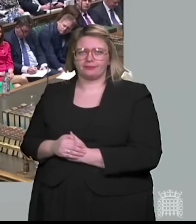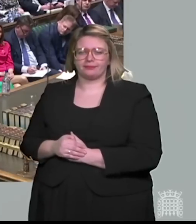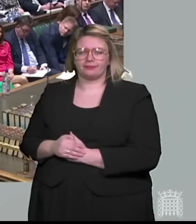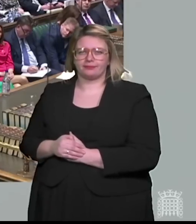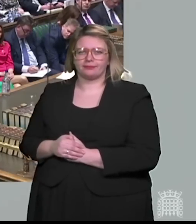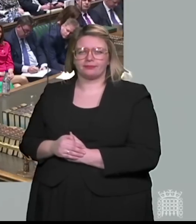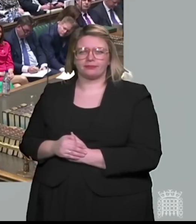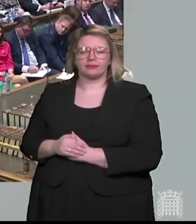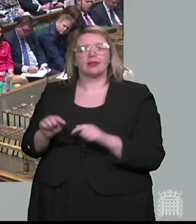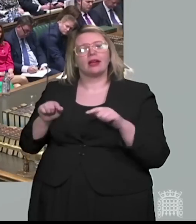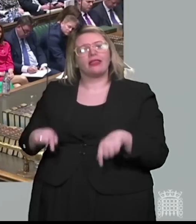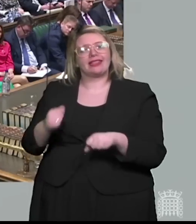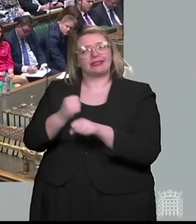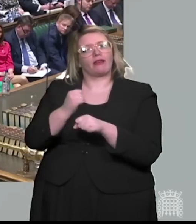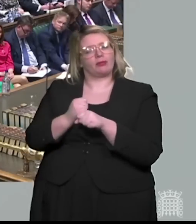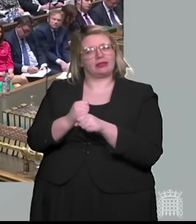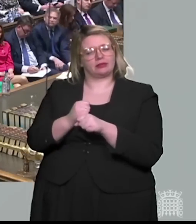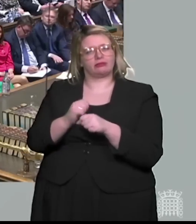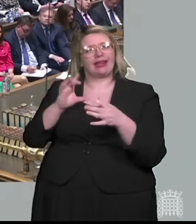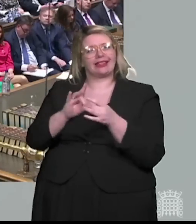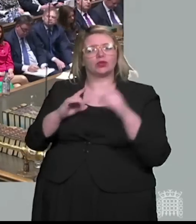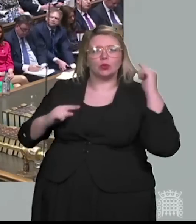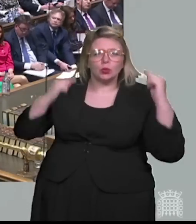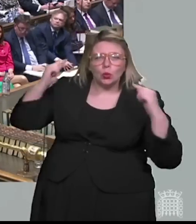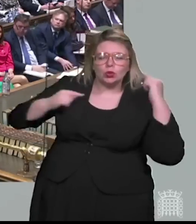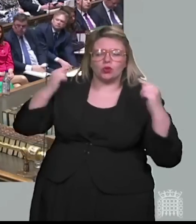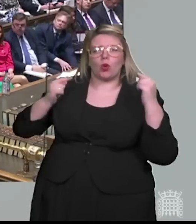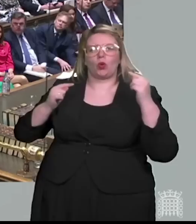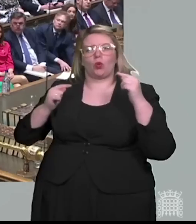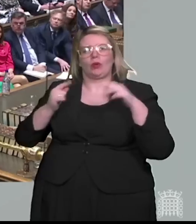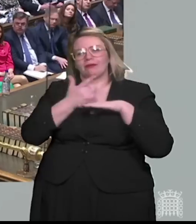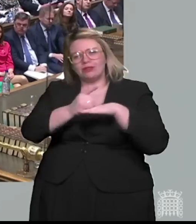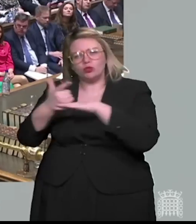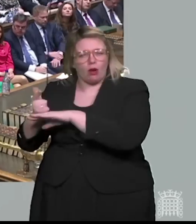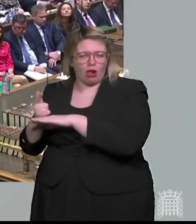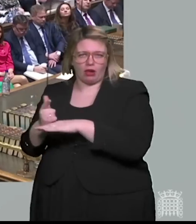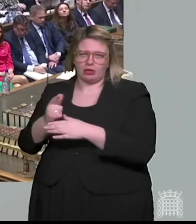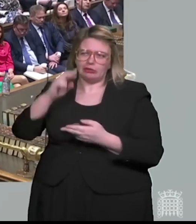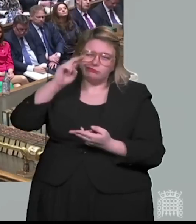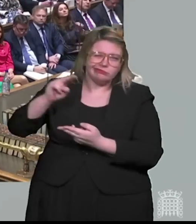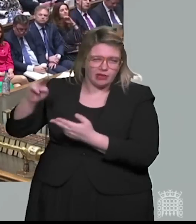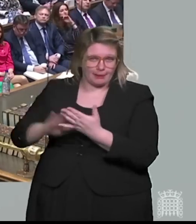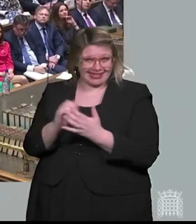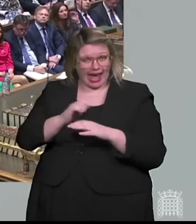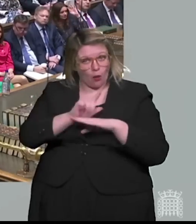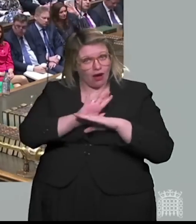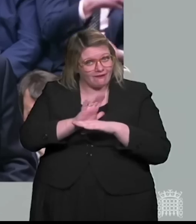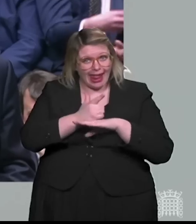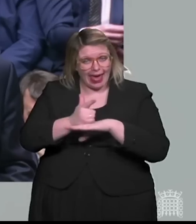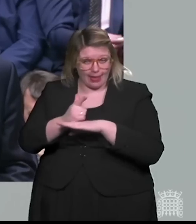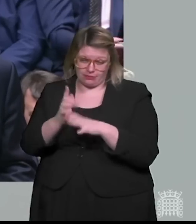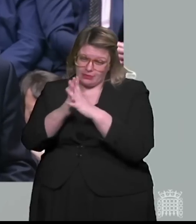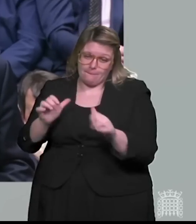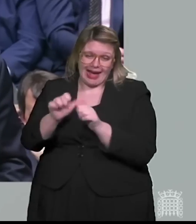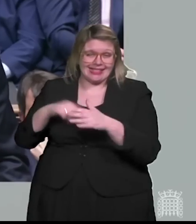And this government's audio-visual tax reliefs have helped make our film and TV industry the biggest in Europe. Only last